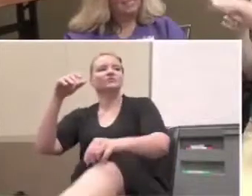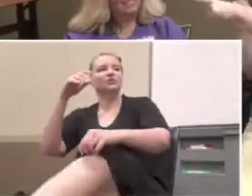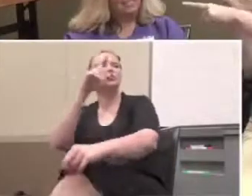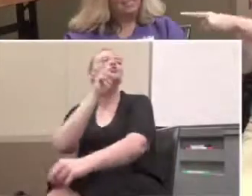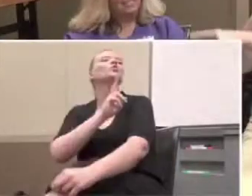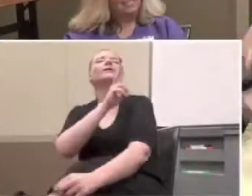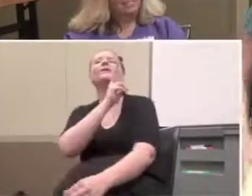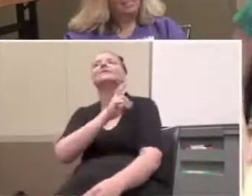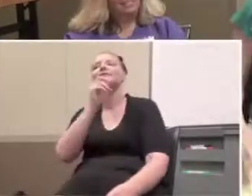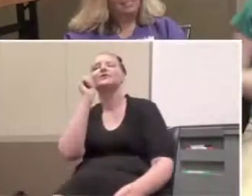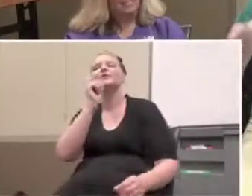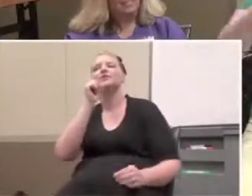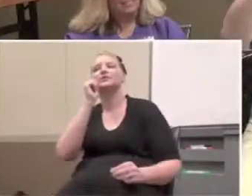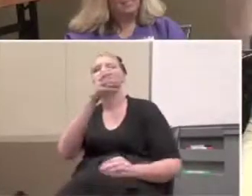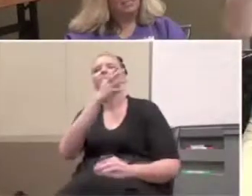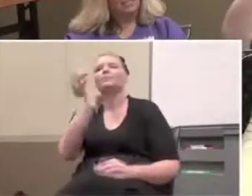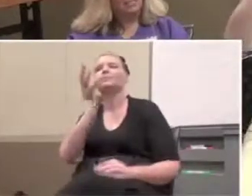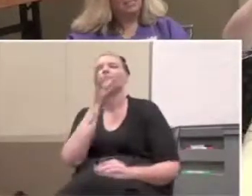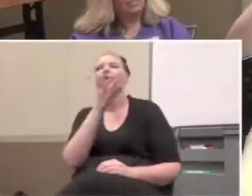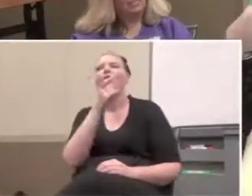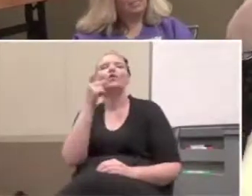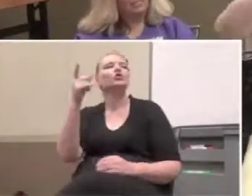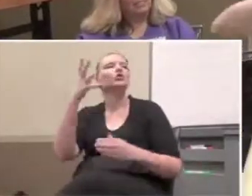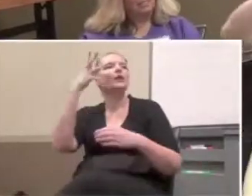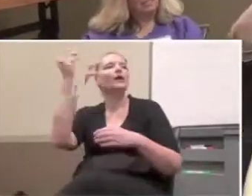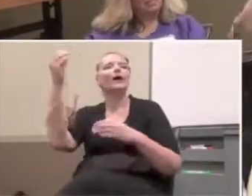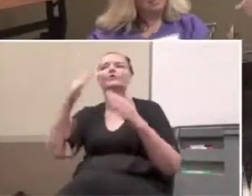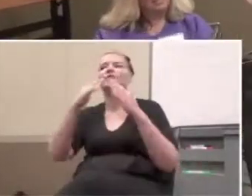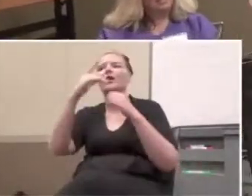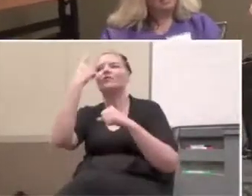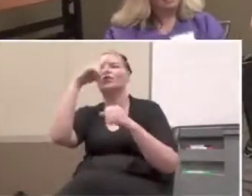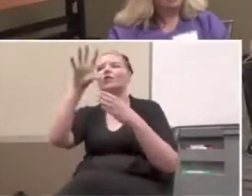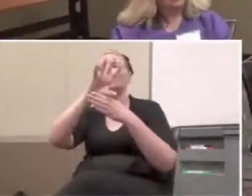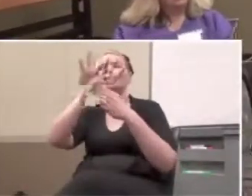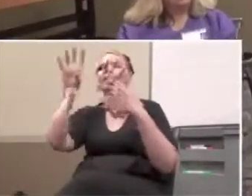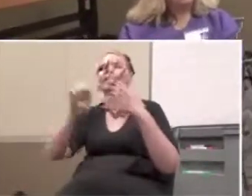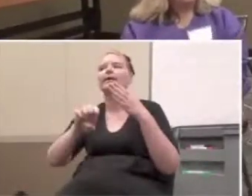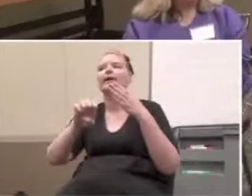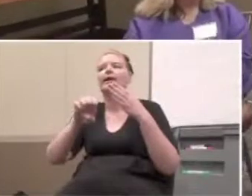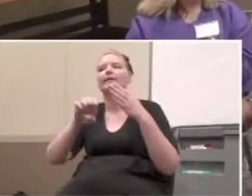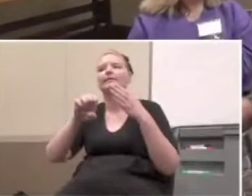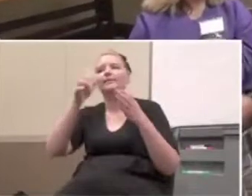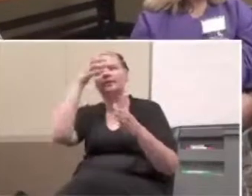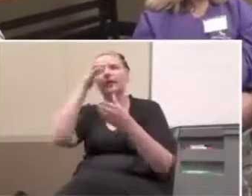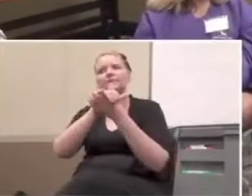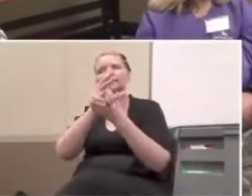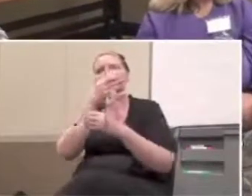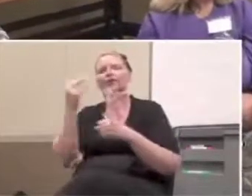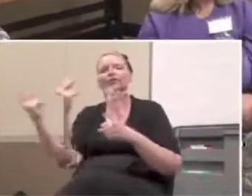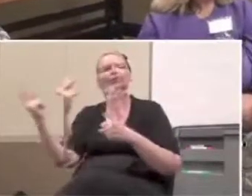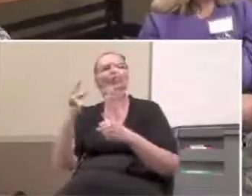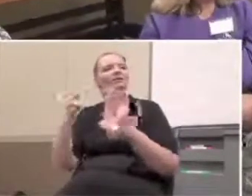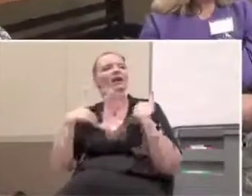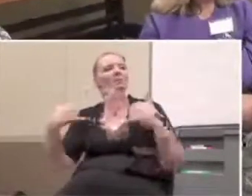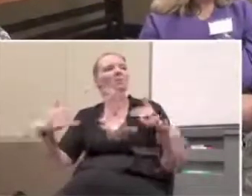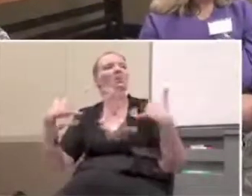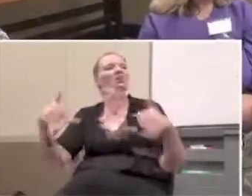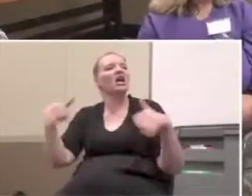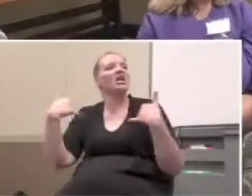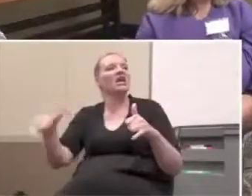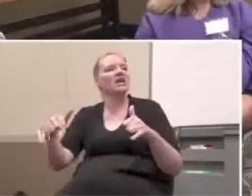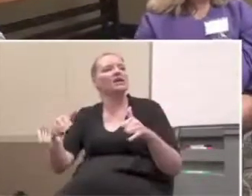twin teenage girls, and then our mother. She went out of town for the weekend with the husband, and the two of us had a party.